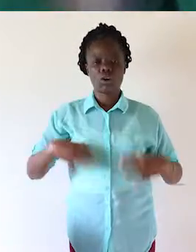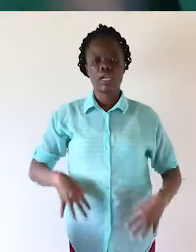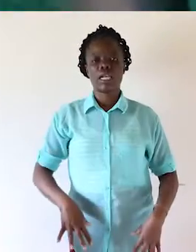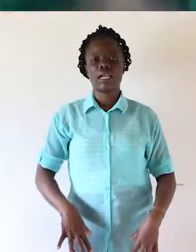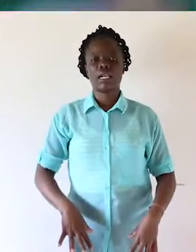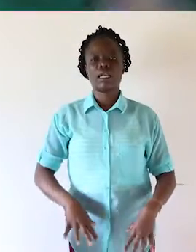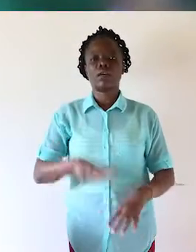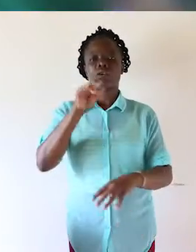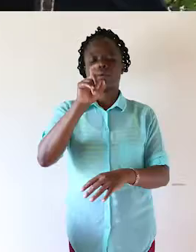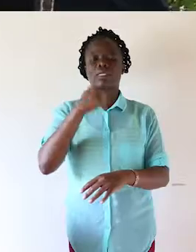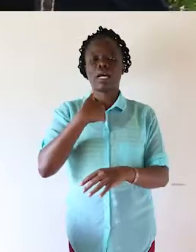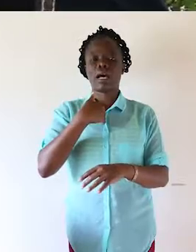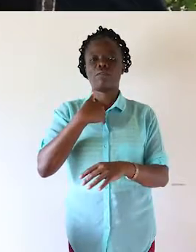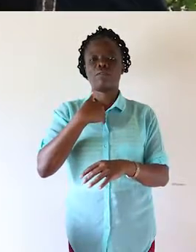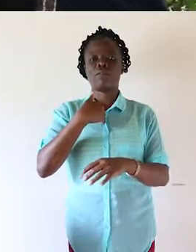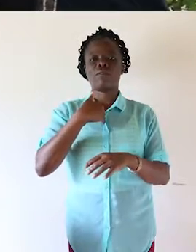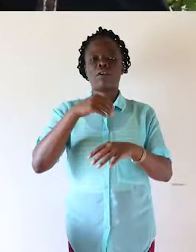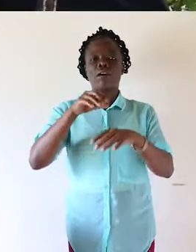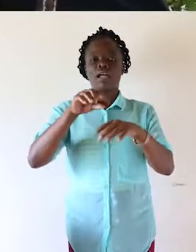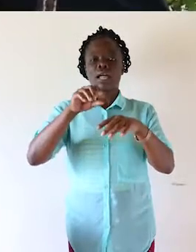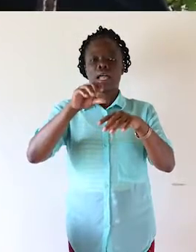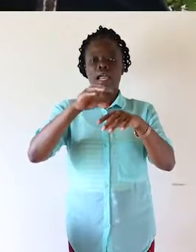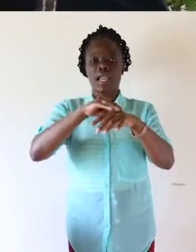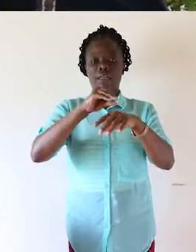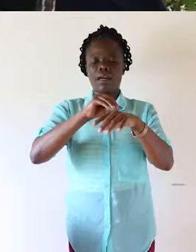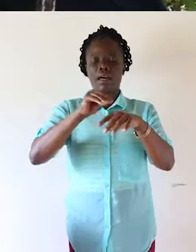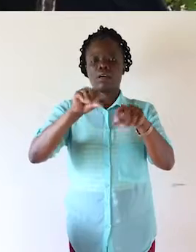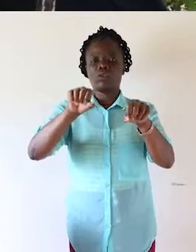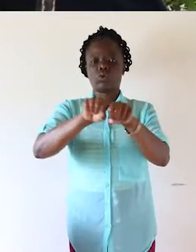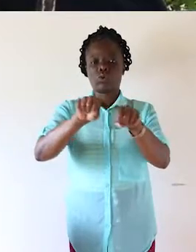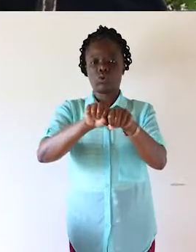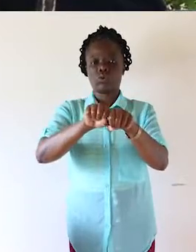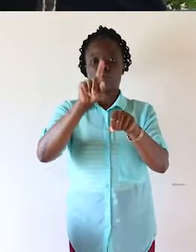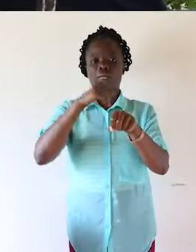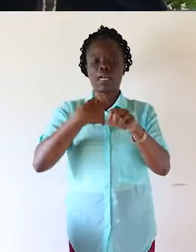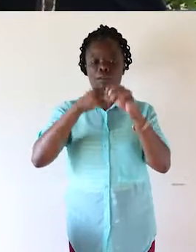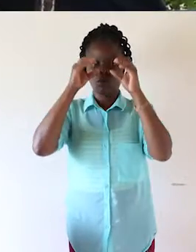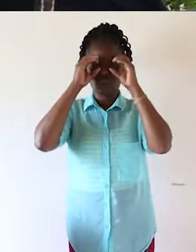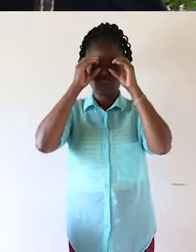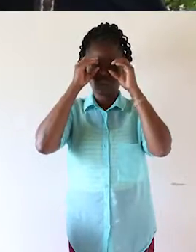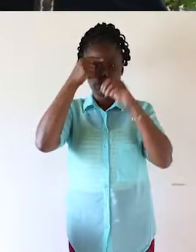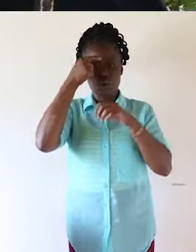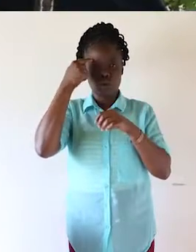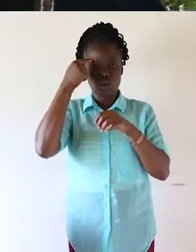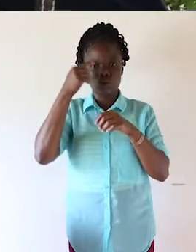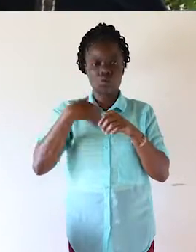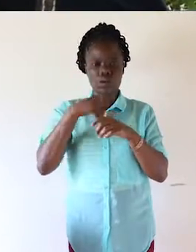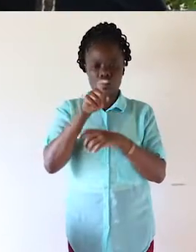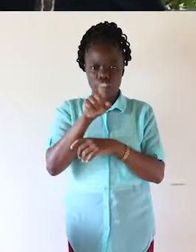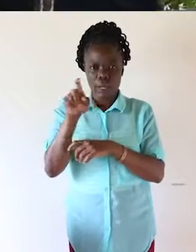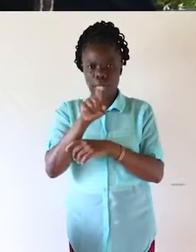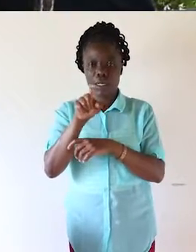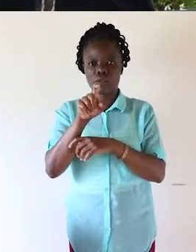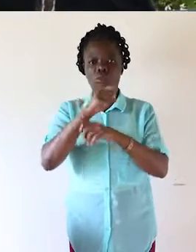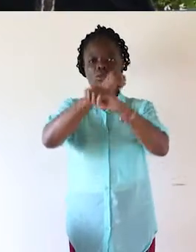overall, you need to have leather shoes, you need to have goggles, because you are going to weld